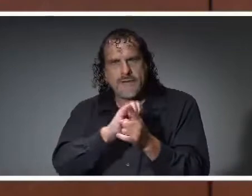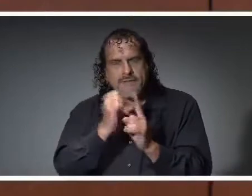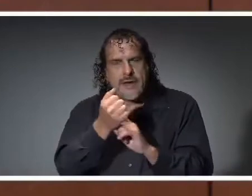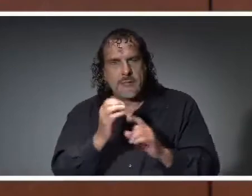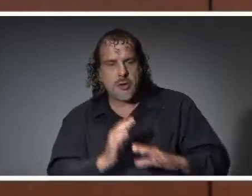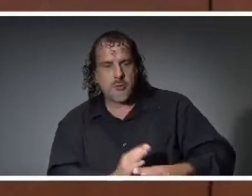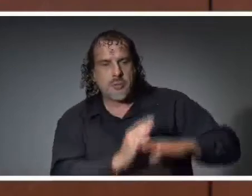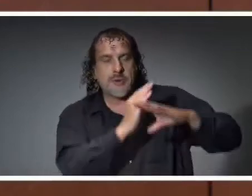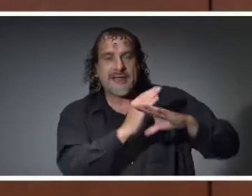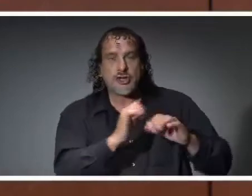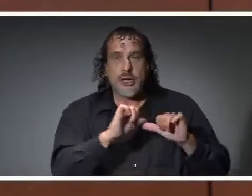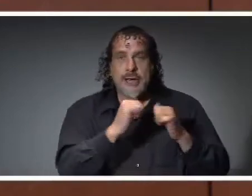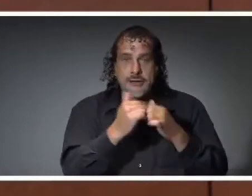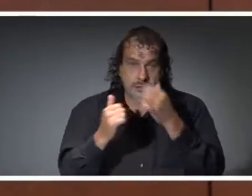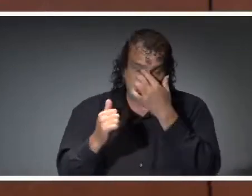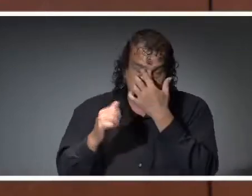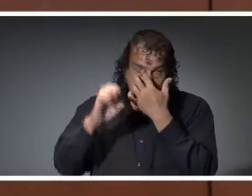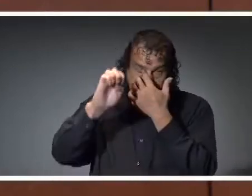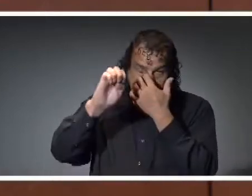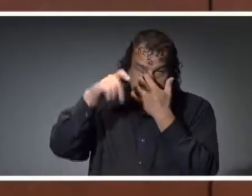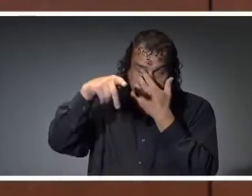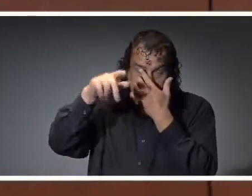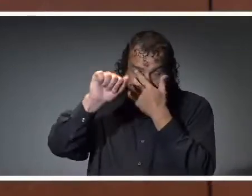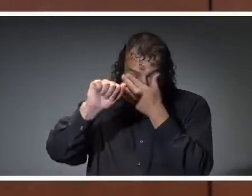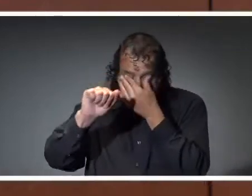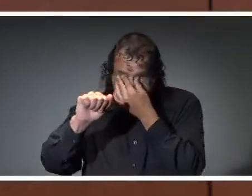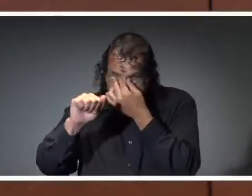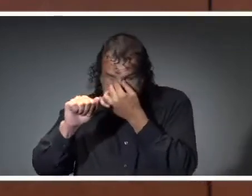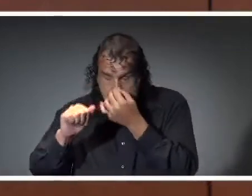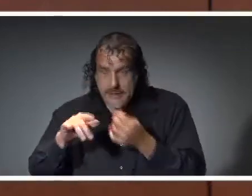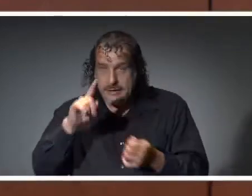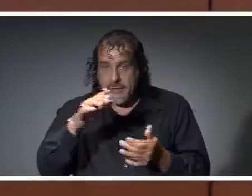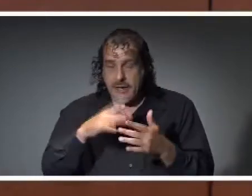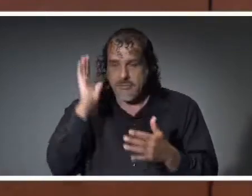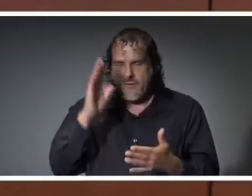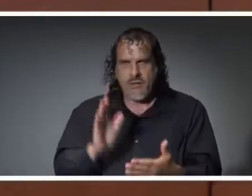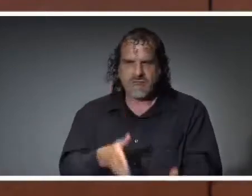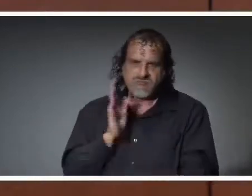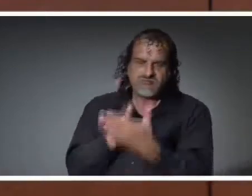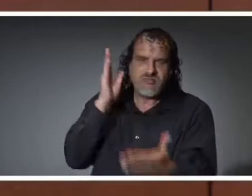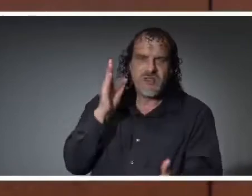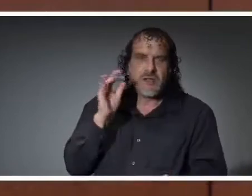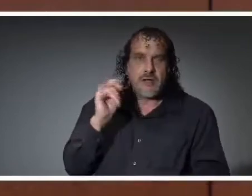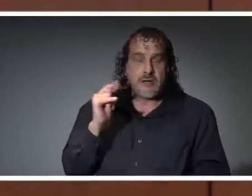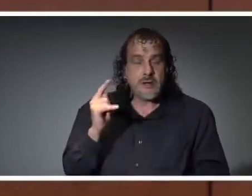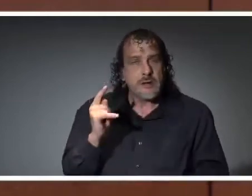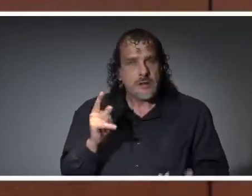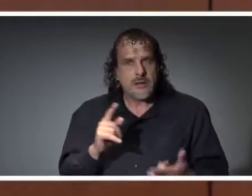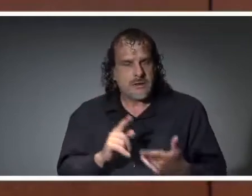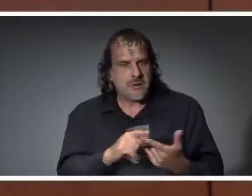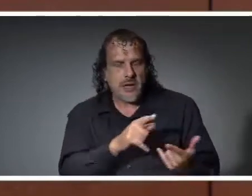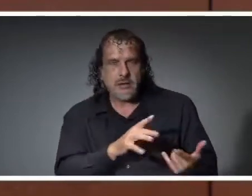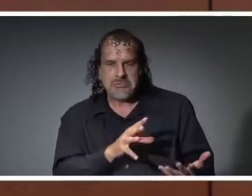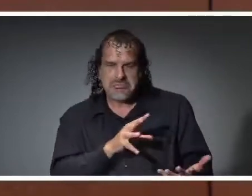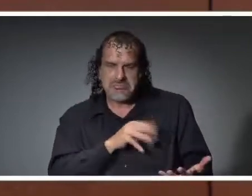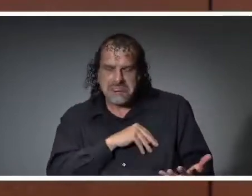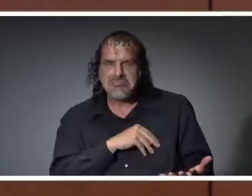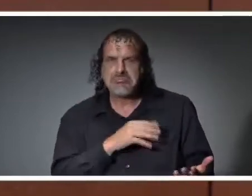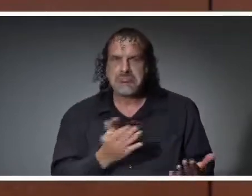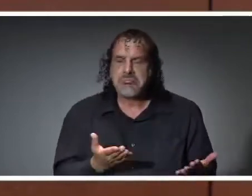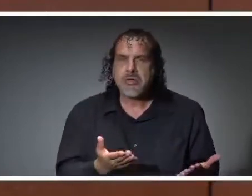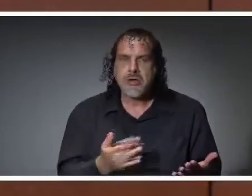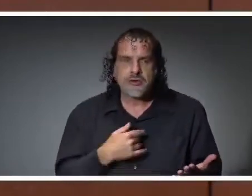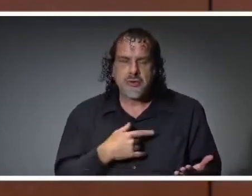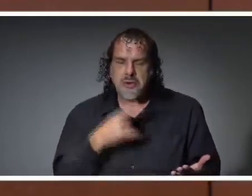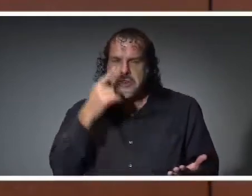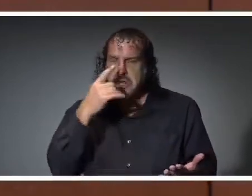Protection Agency. The agency that once, years ago, vetoed this project seems now to be receptive to it, and so we are optimistic